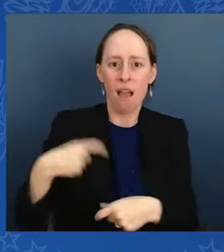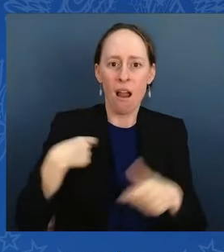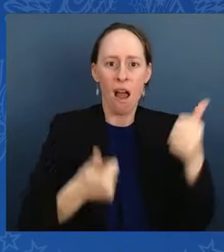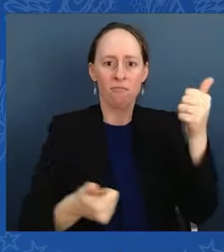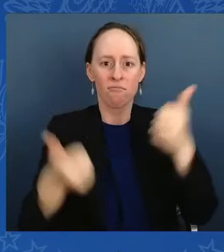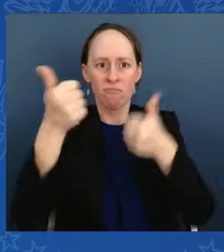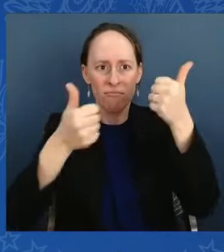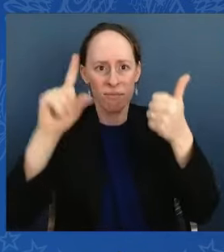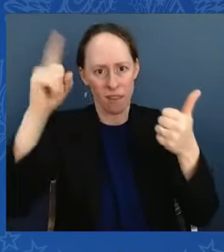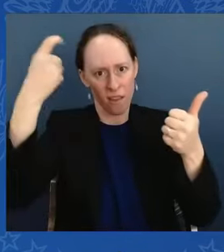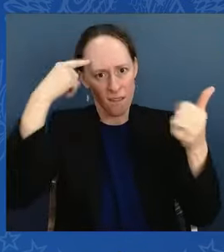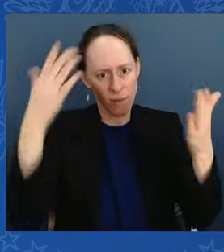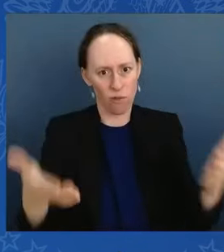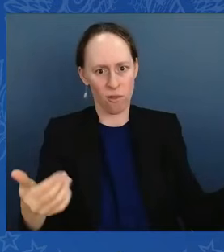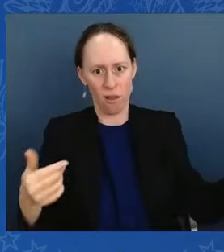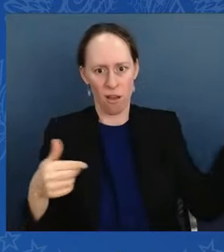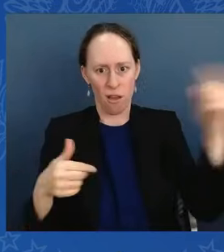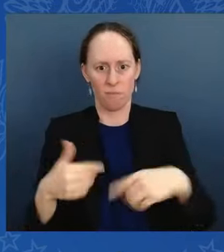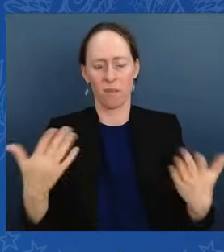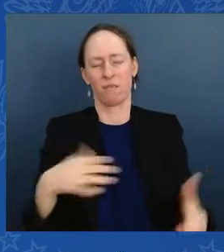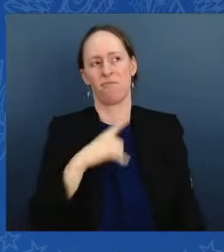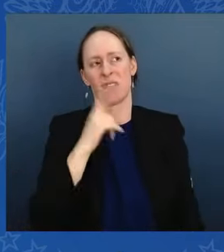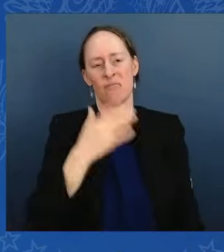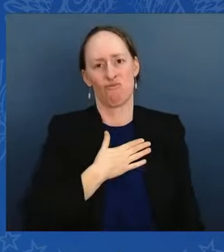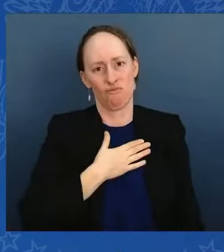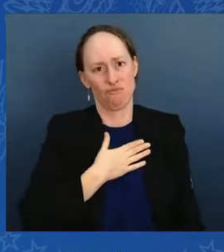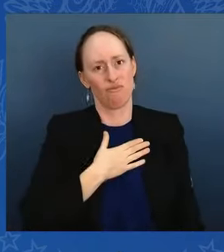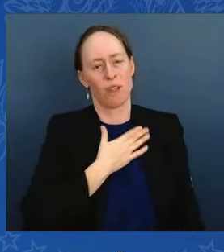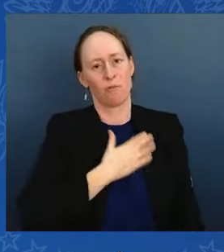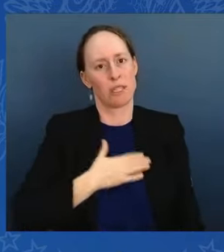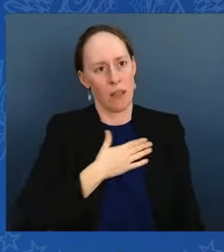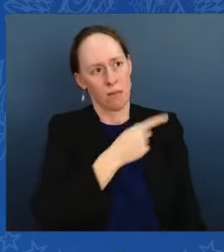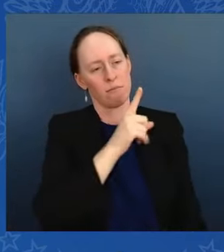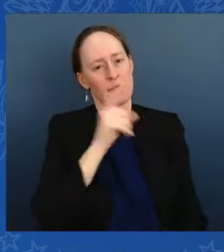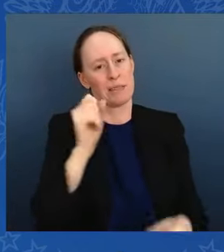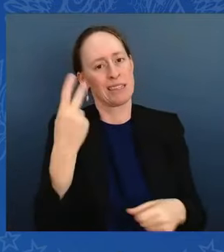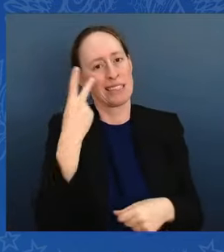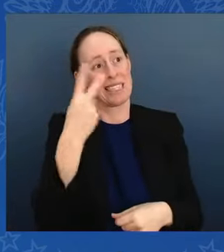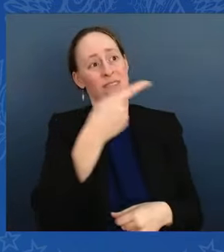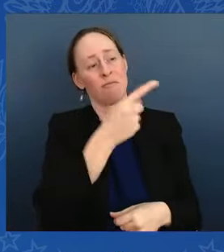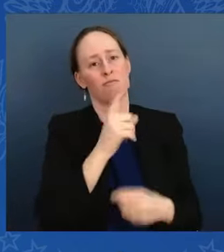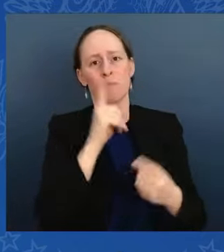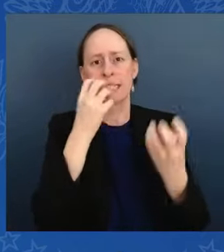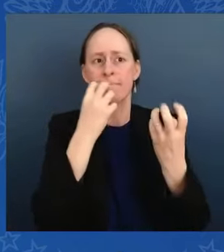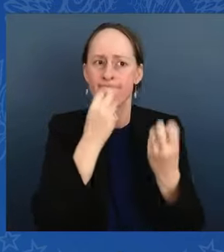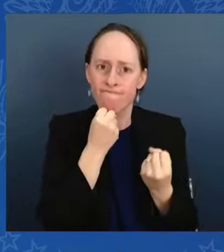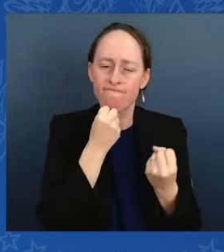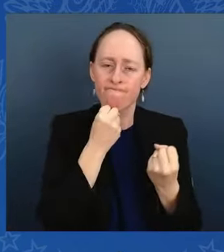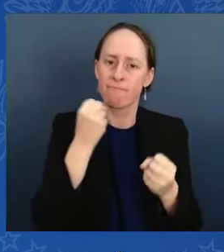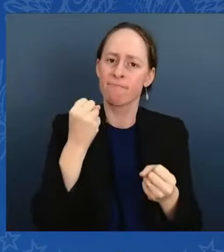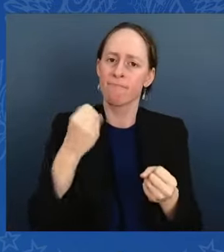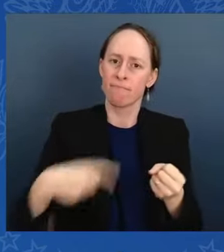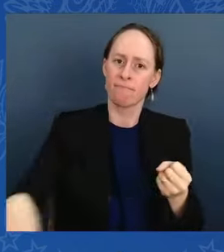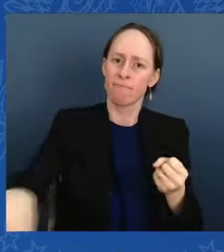attention to us, and it's not just me and my farm.